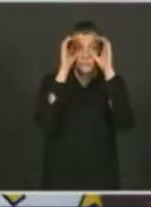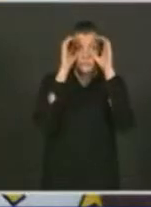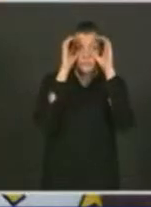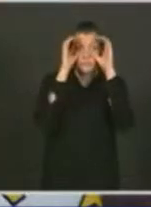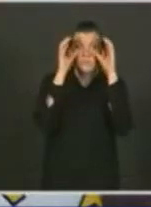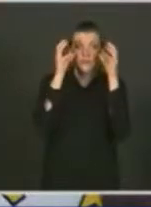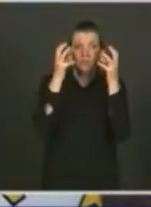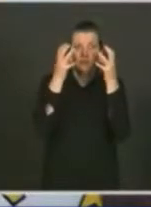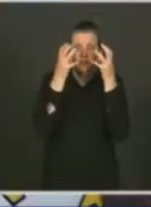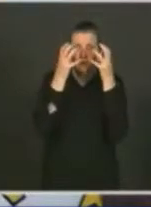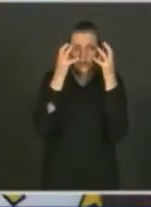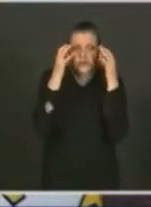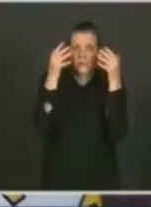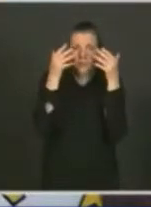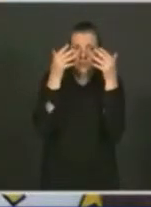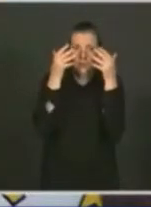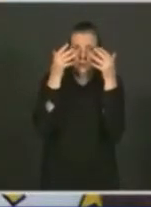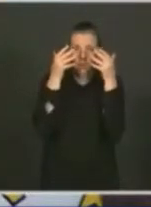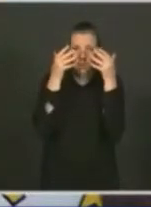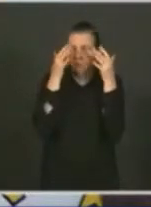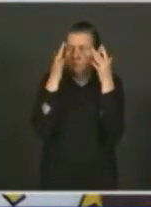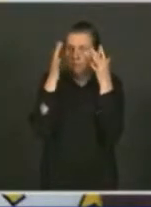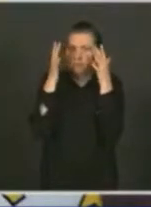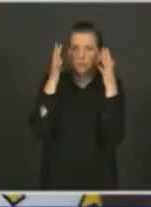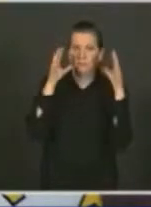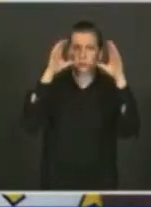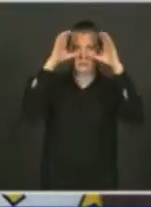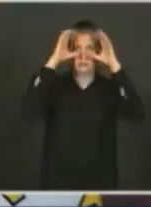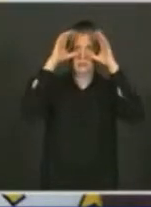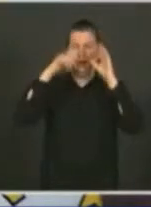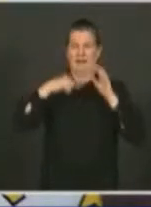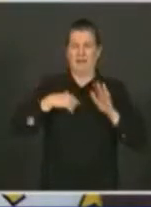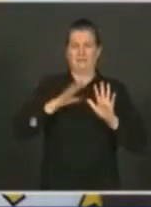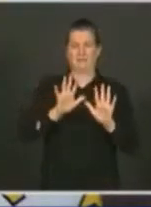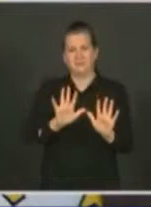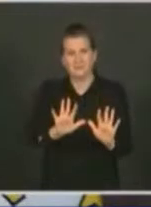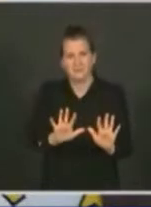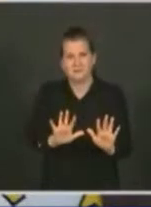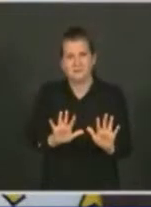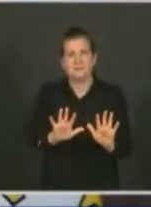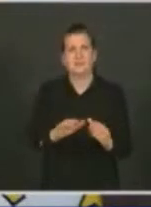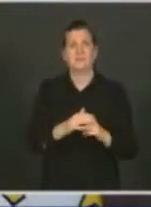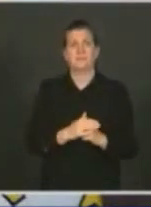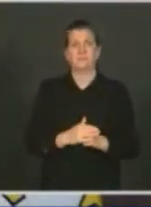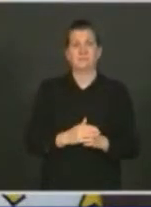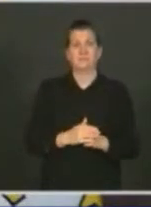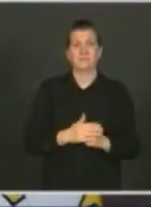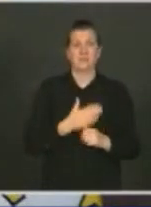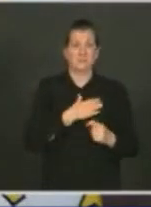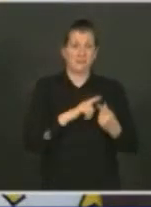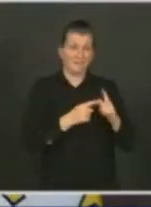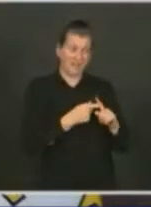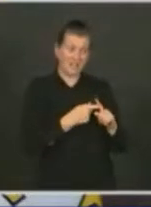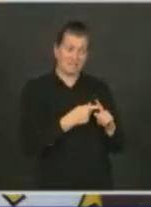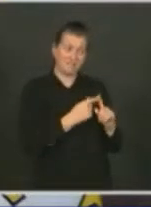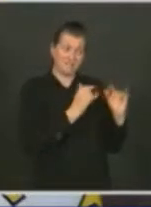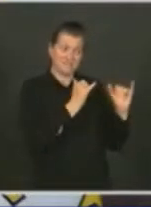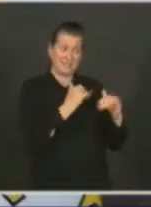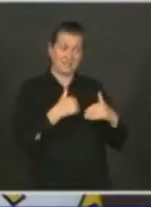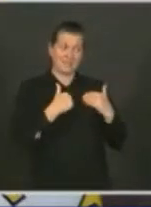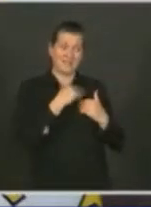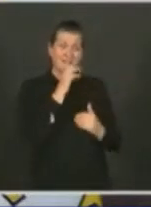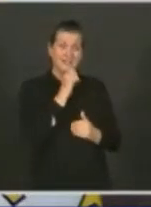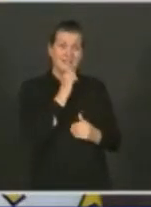this virus. I had this conversation with a fellow healthcare worker last month. He's my age and he'd been healthy, but he, like so many others around the globe, got